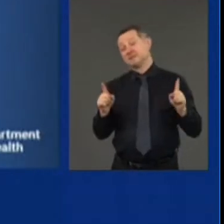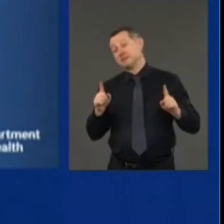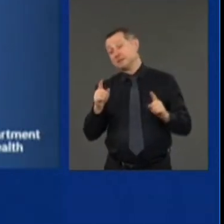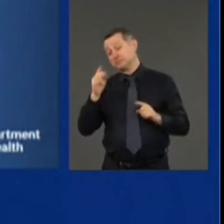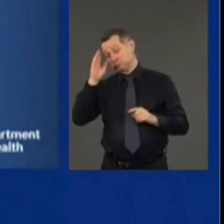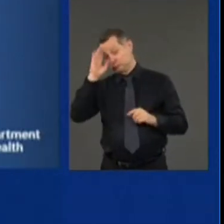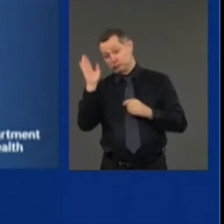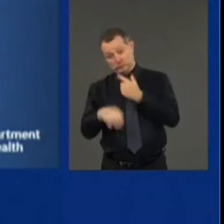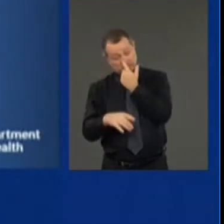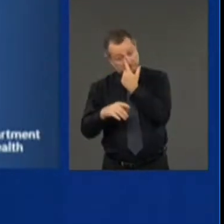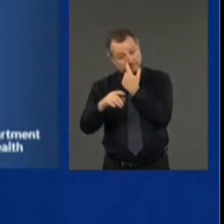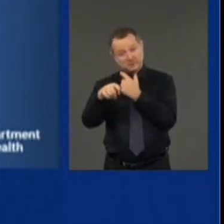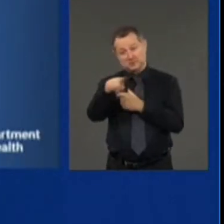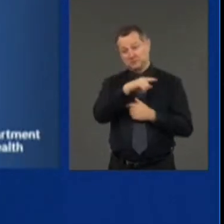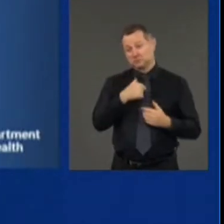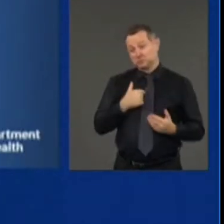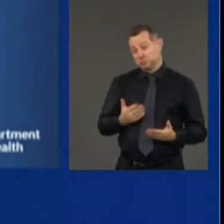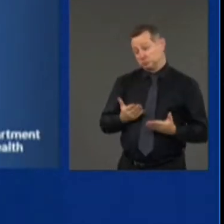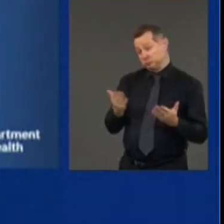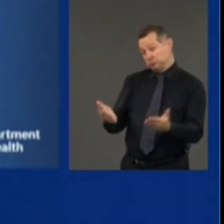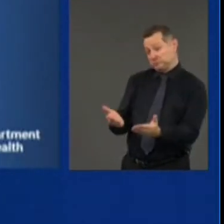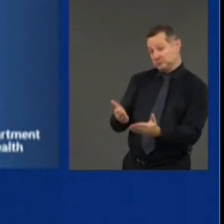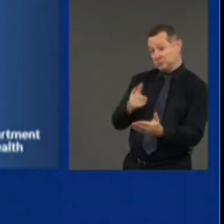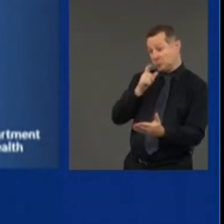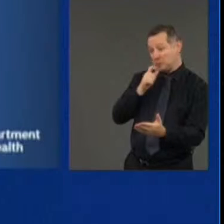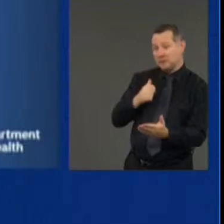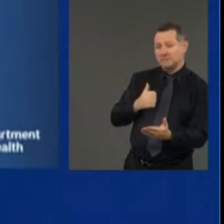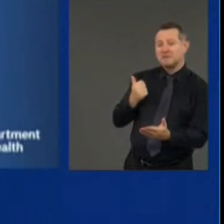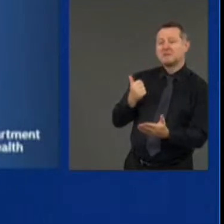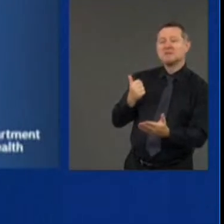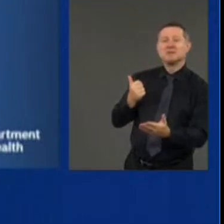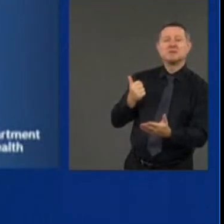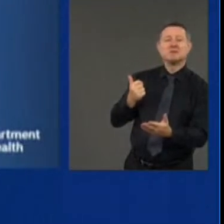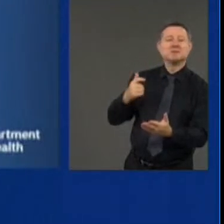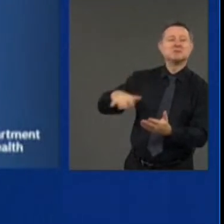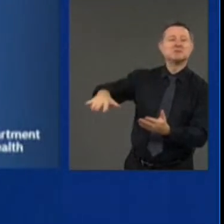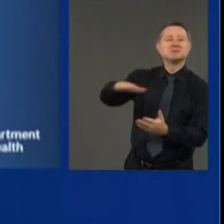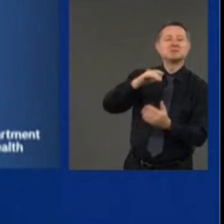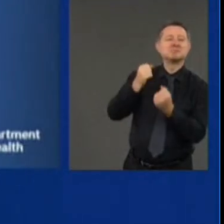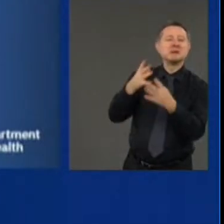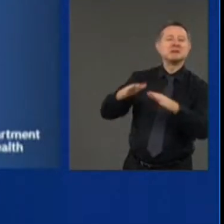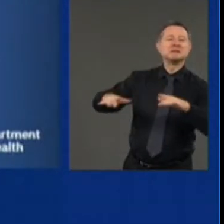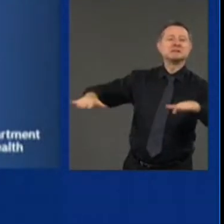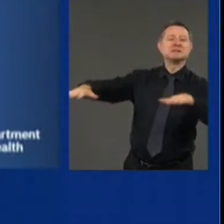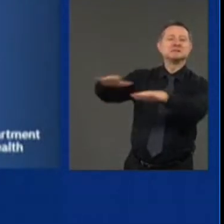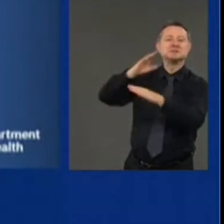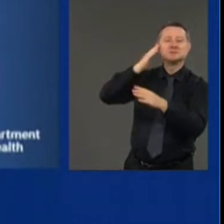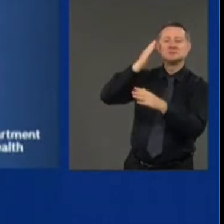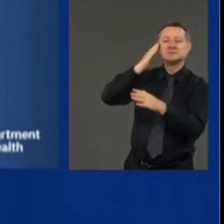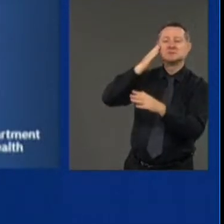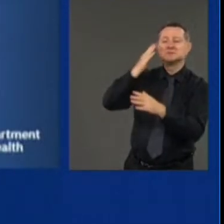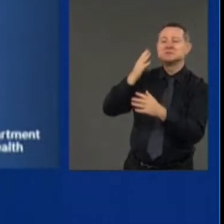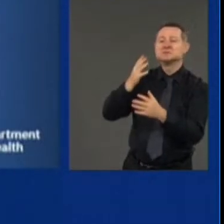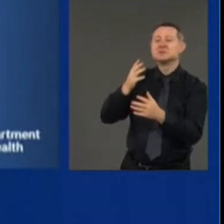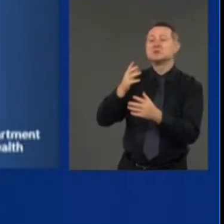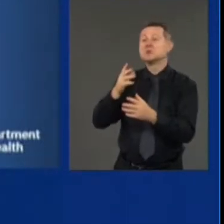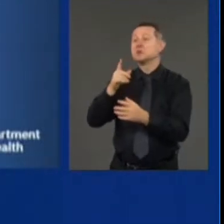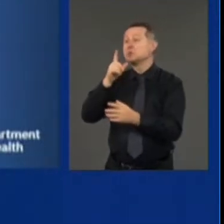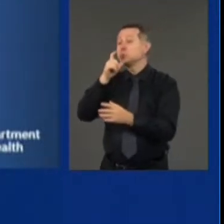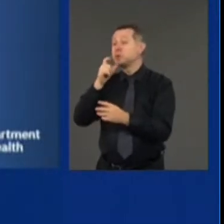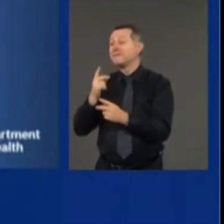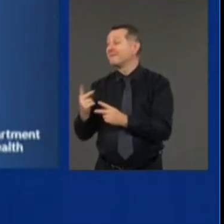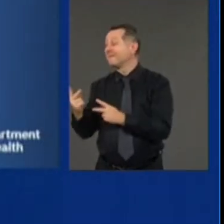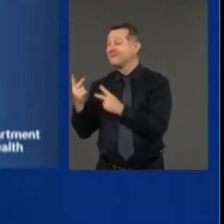representative of all of society. So deductive logic would say that visitors could